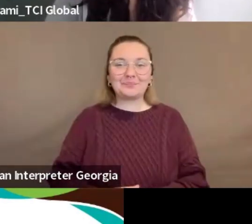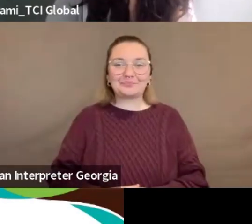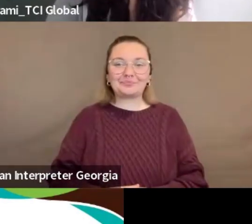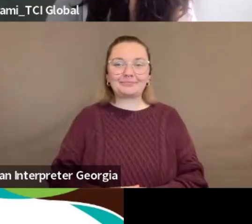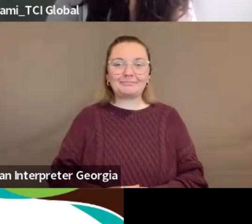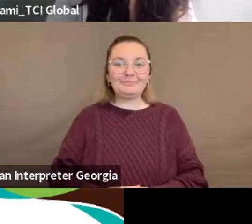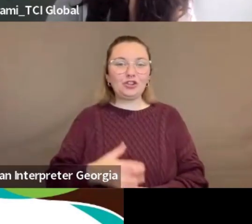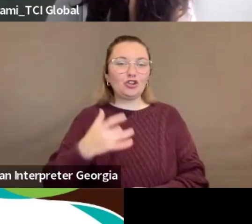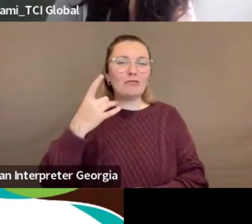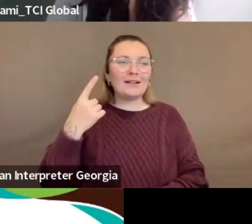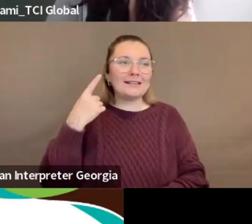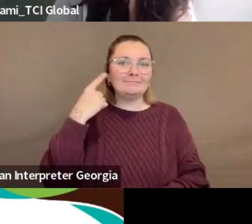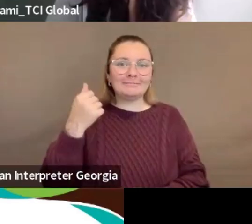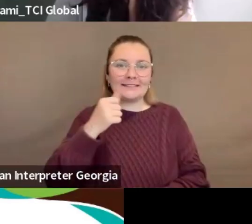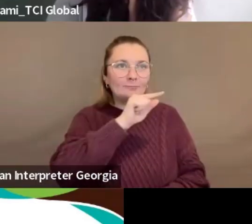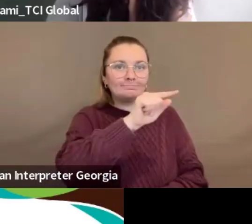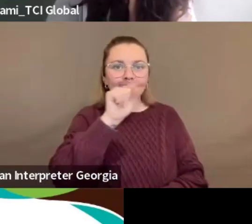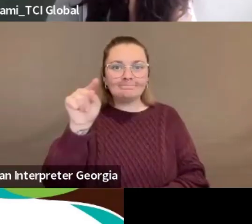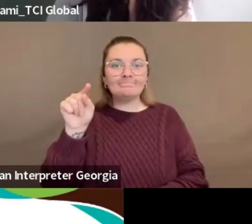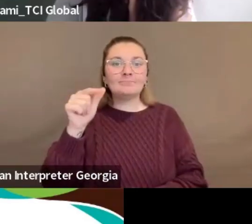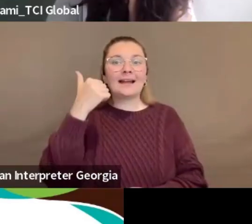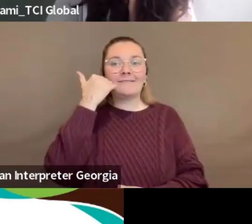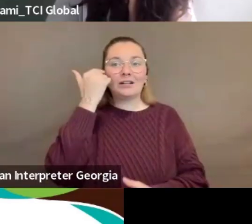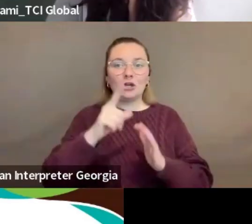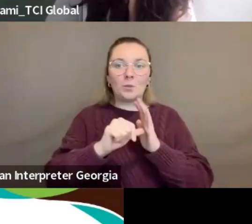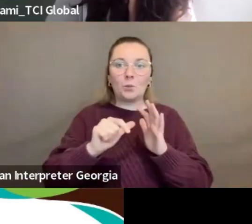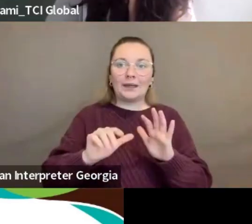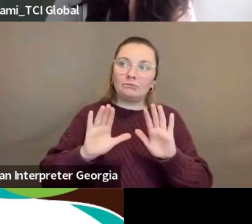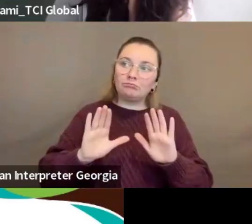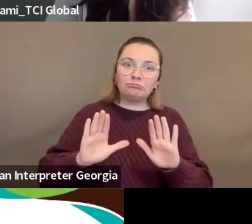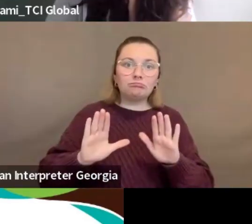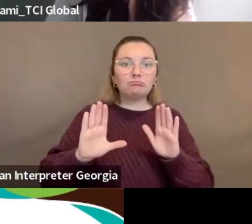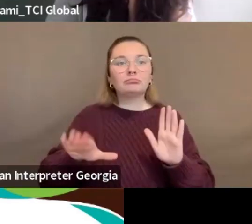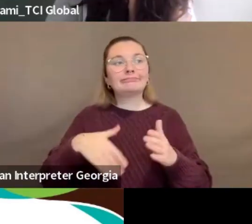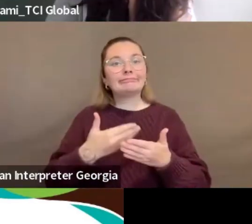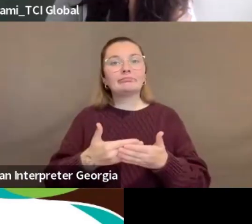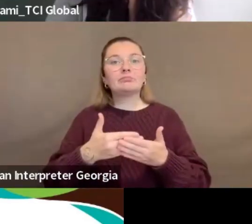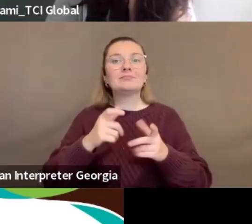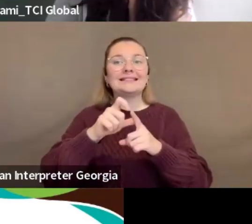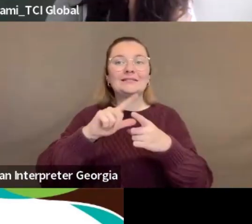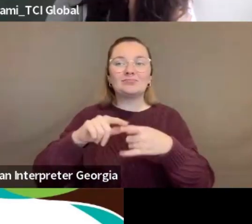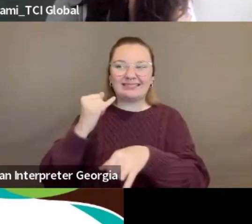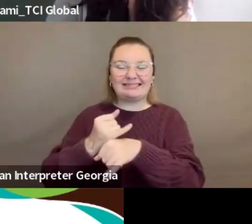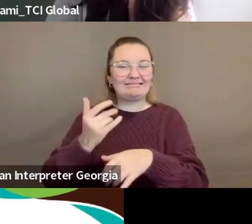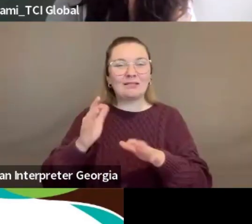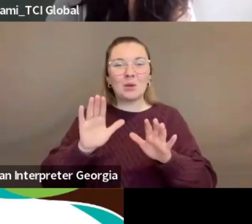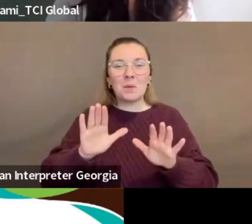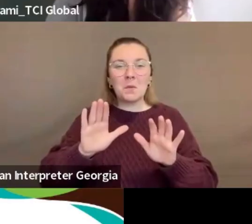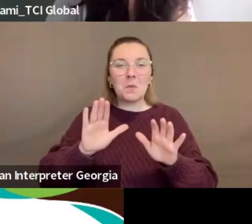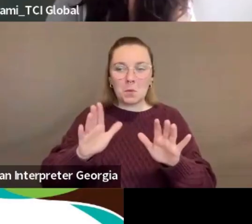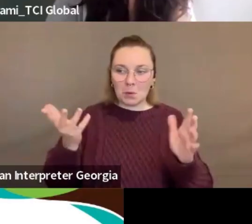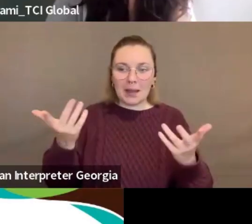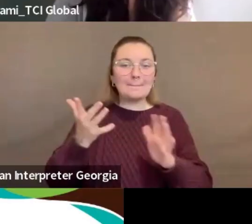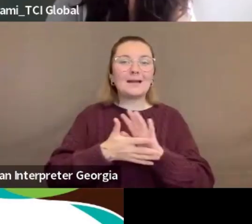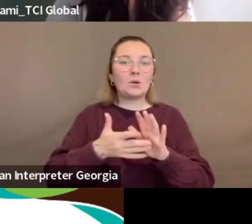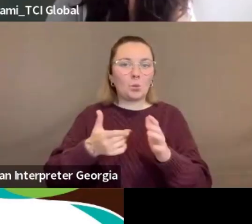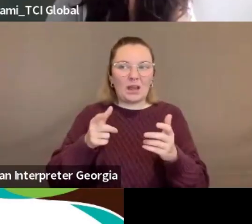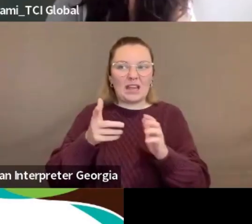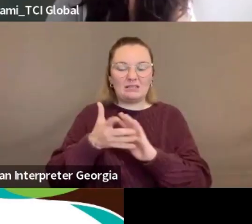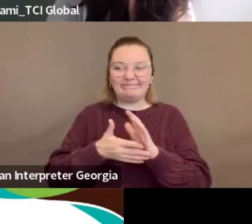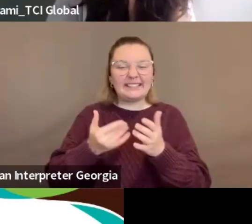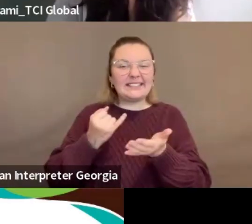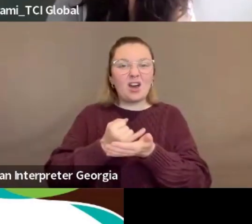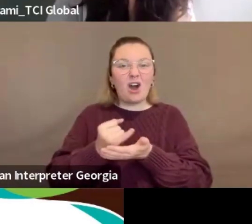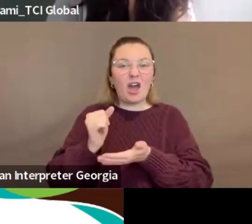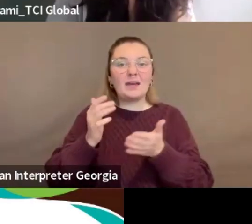As you've heard, every moment that we delay deinstitutionalisation is a moment that we're denying people their basic human